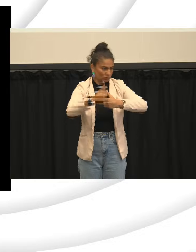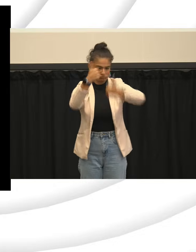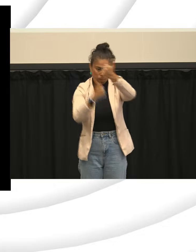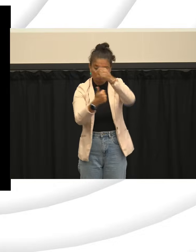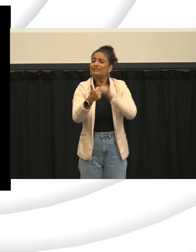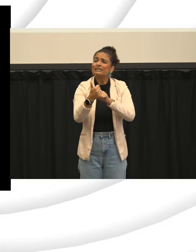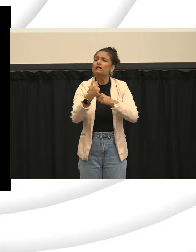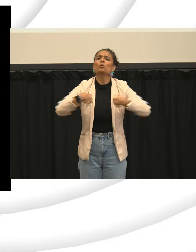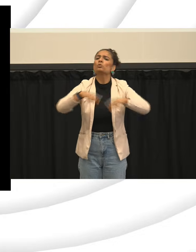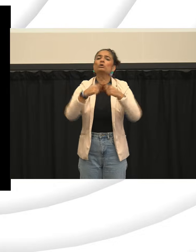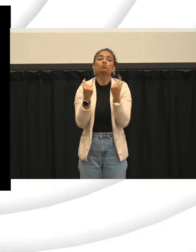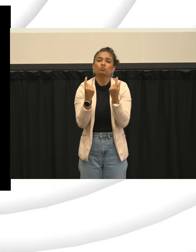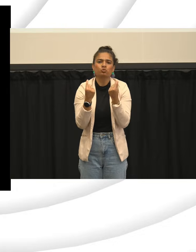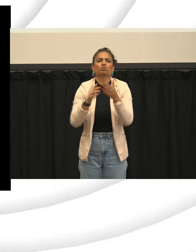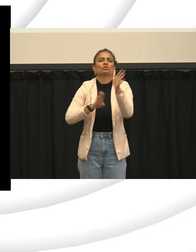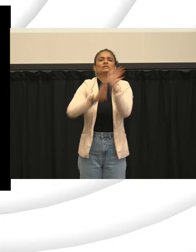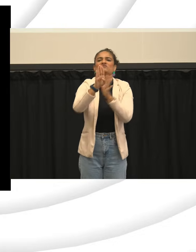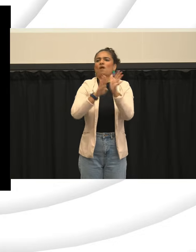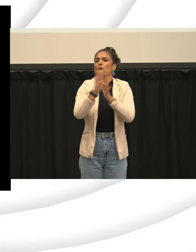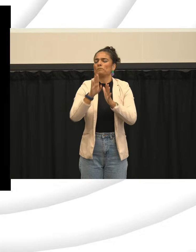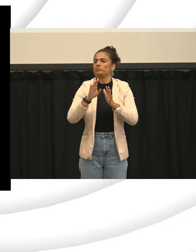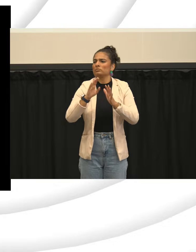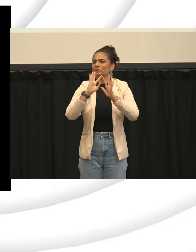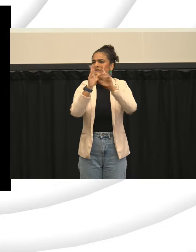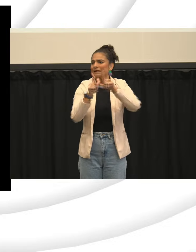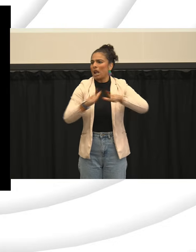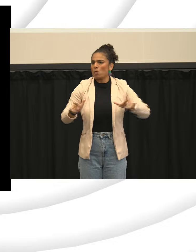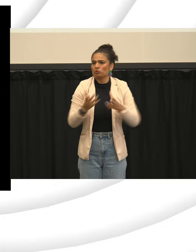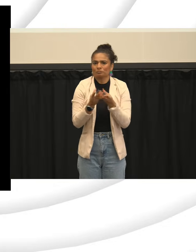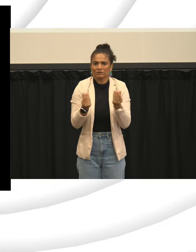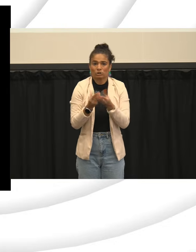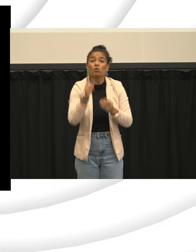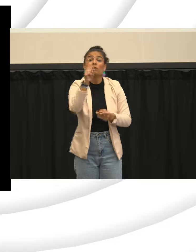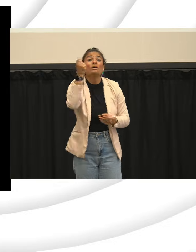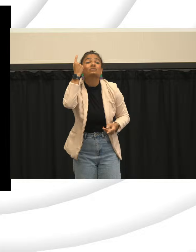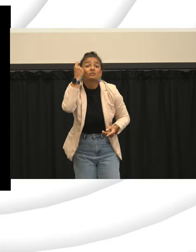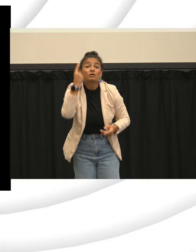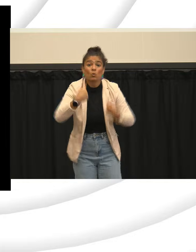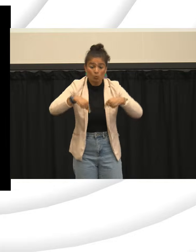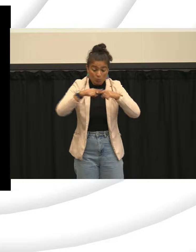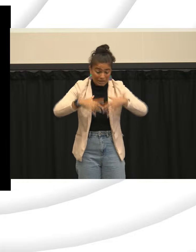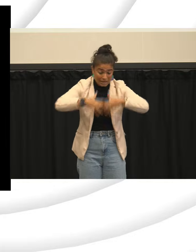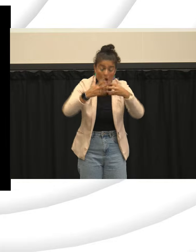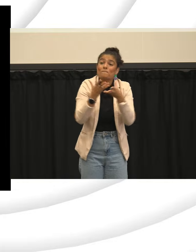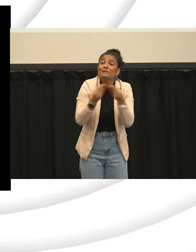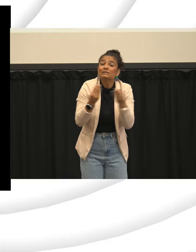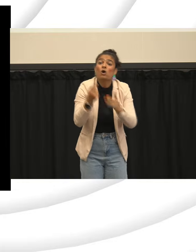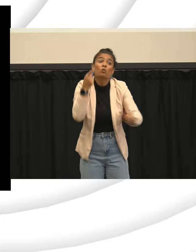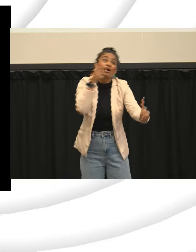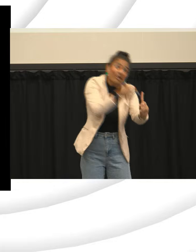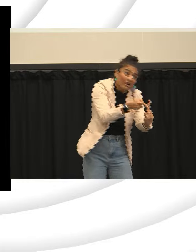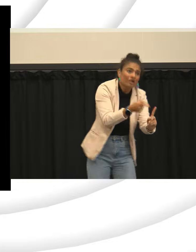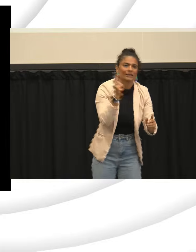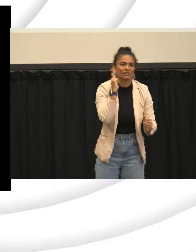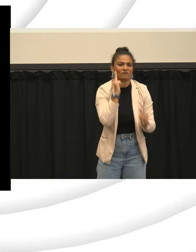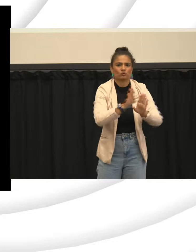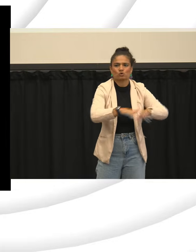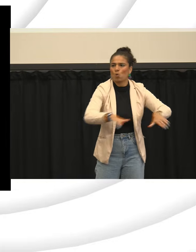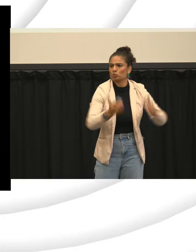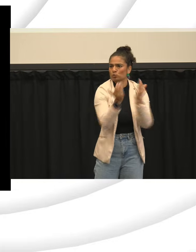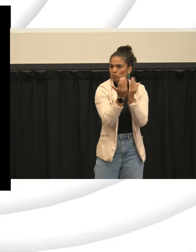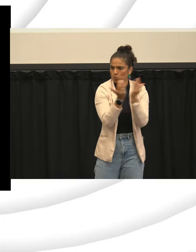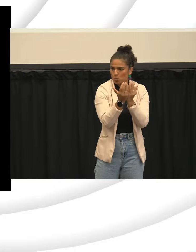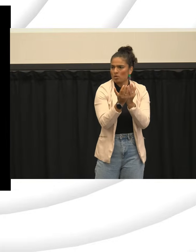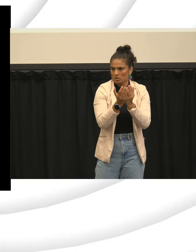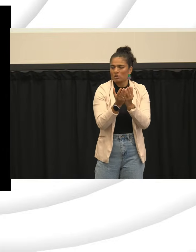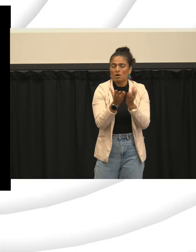We work under we are a project that is established under Stellenbosch University, and we develop SASL material. And the material that we